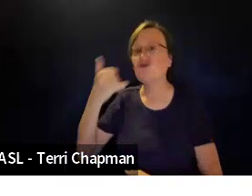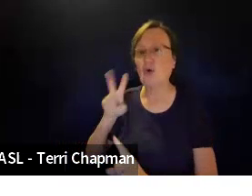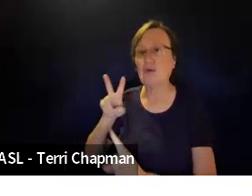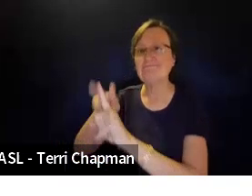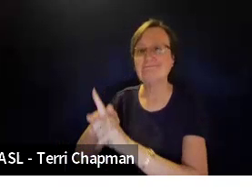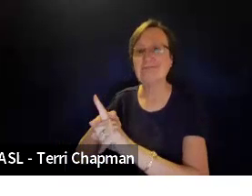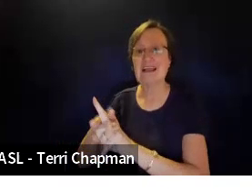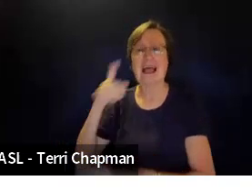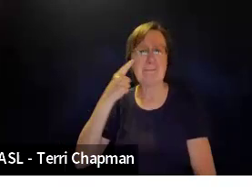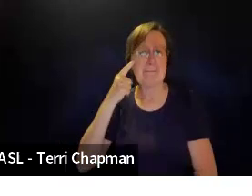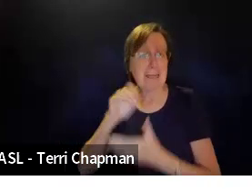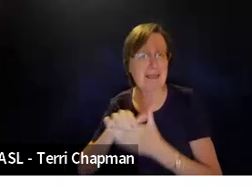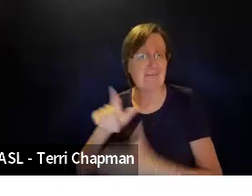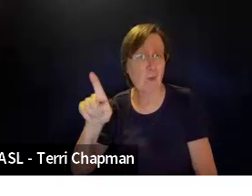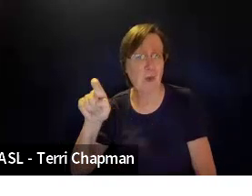different languages.